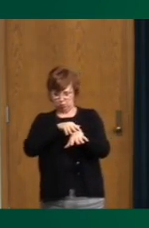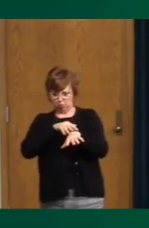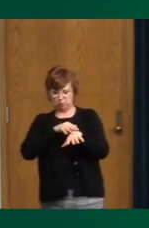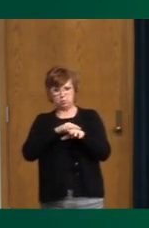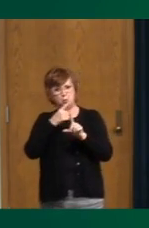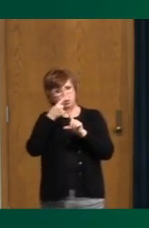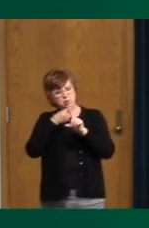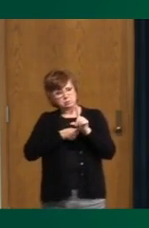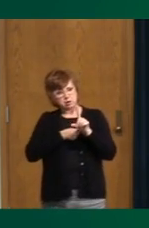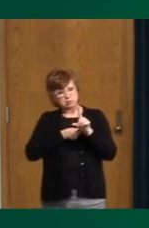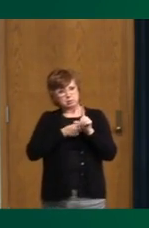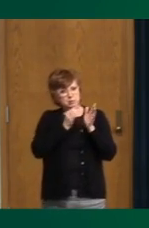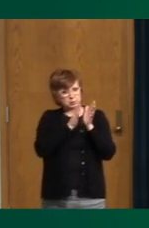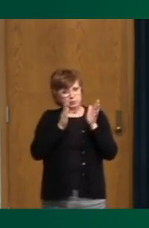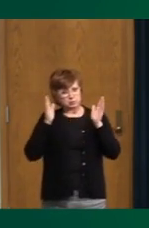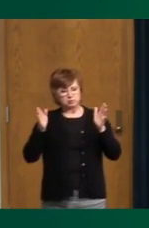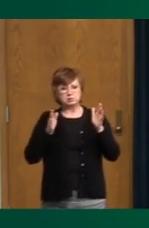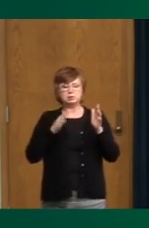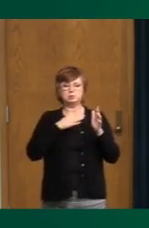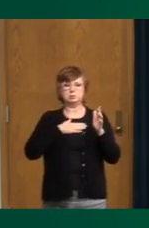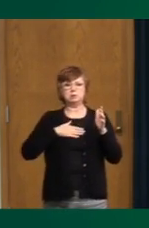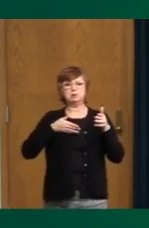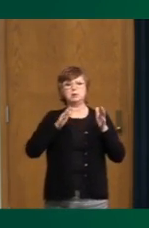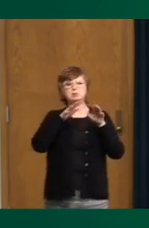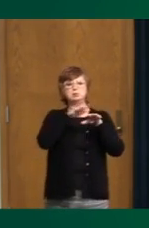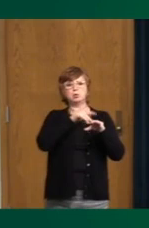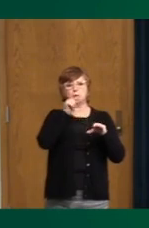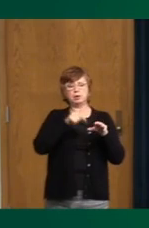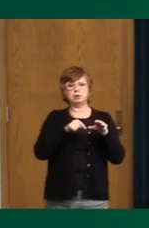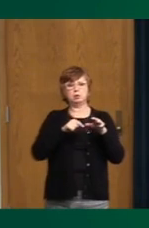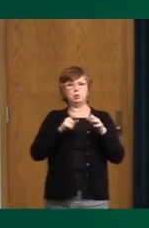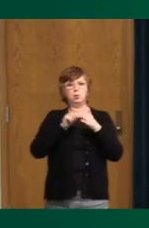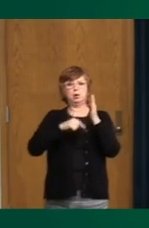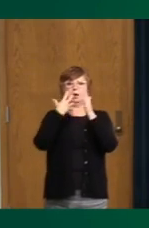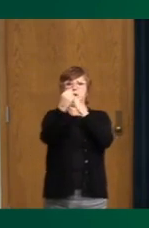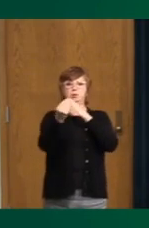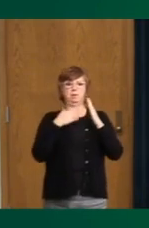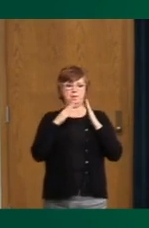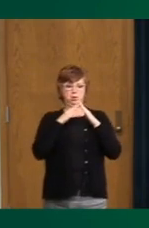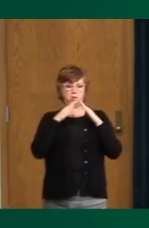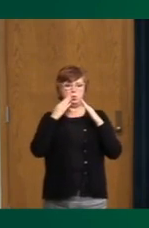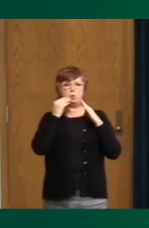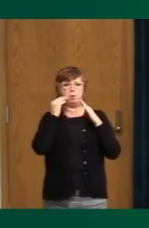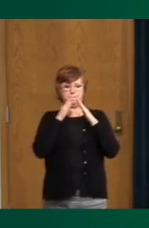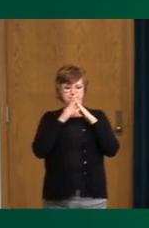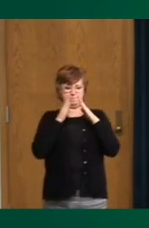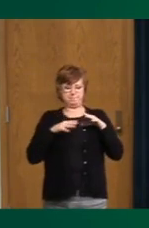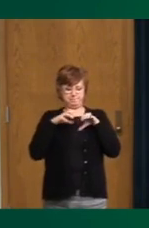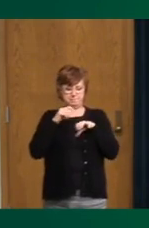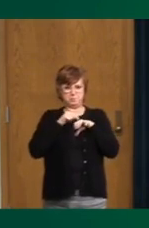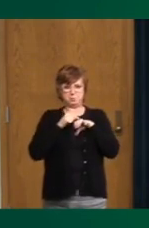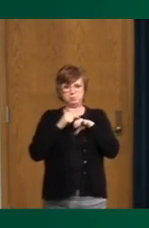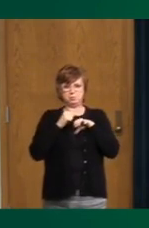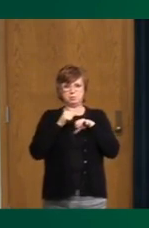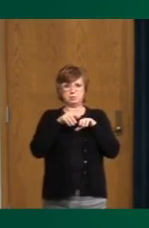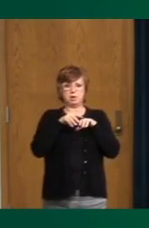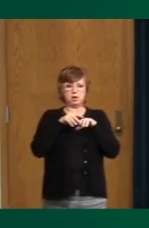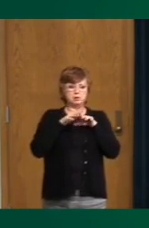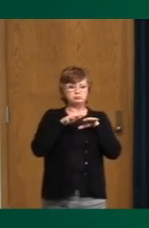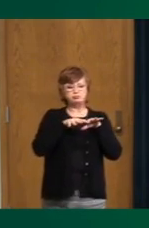let's slow down our amount of activity that is occurring outside of our home. Let's slow down the amount of